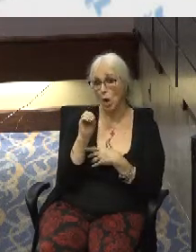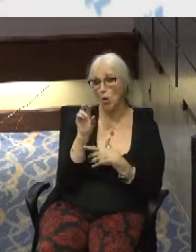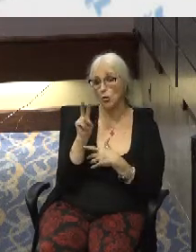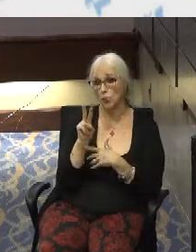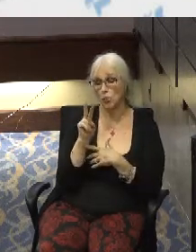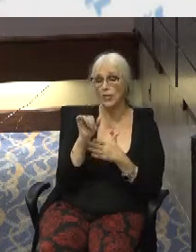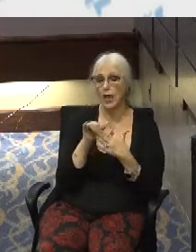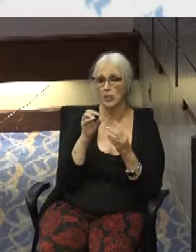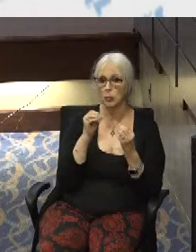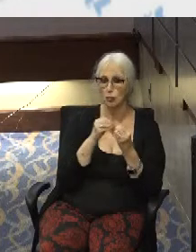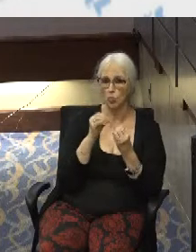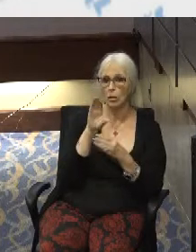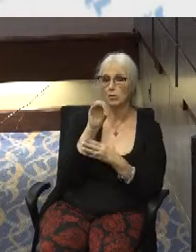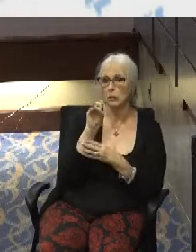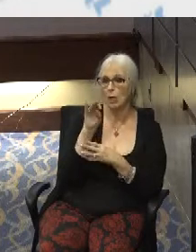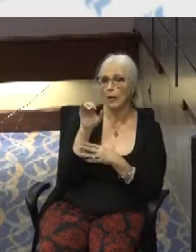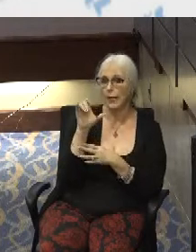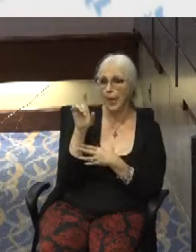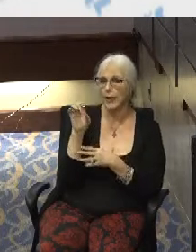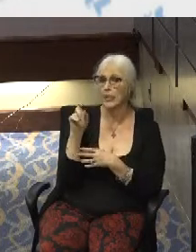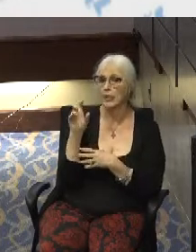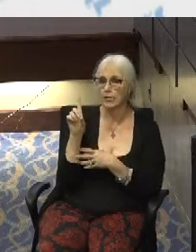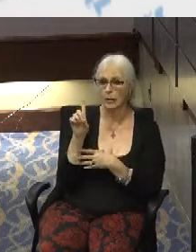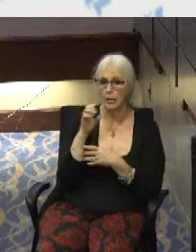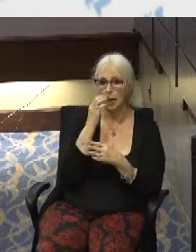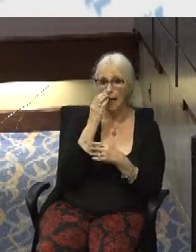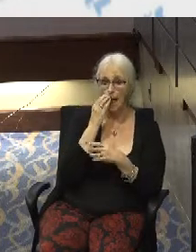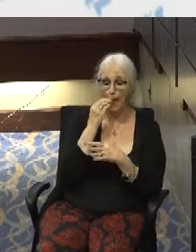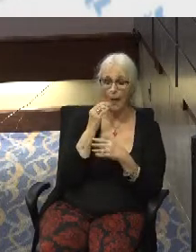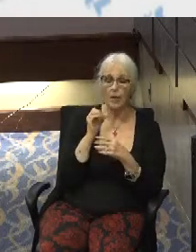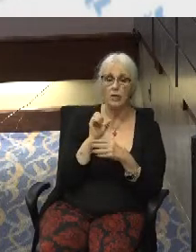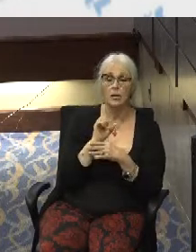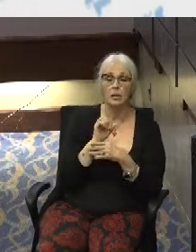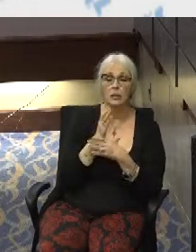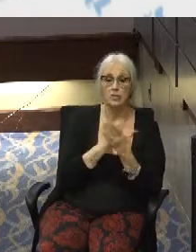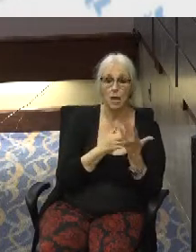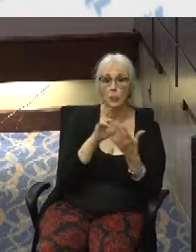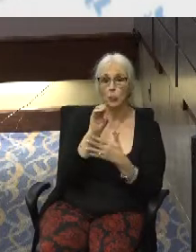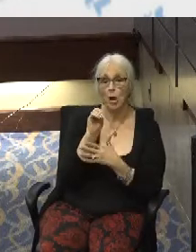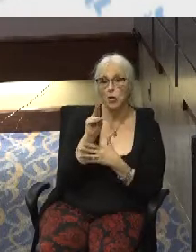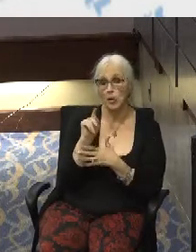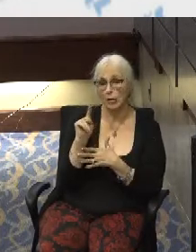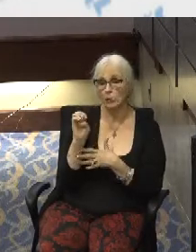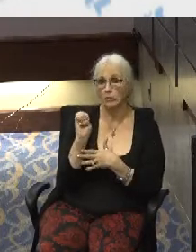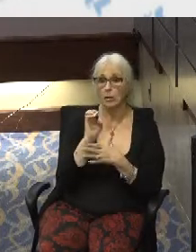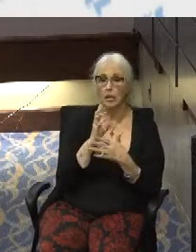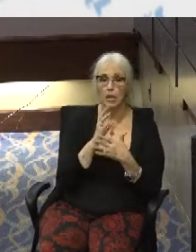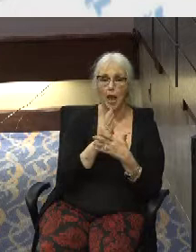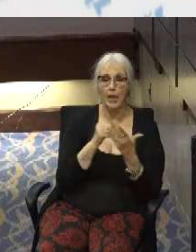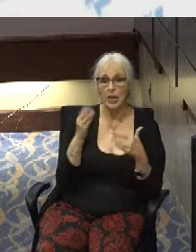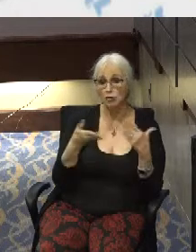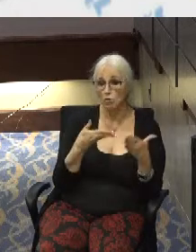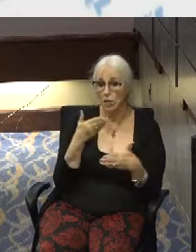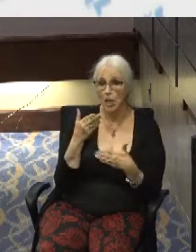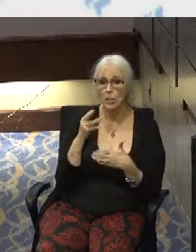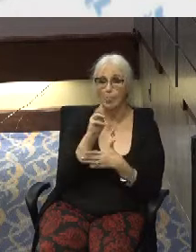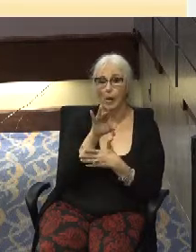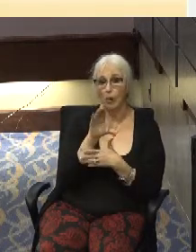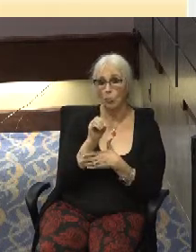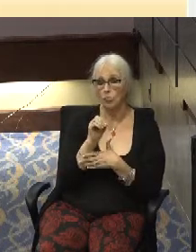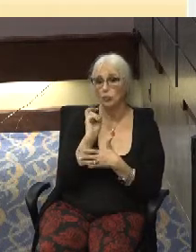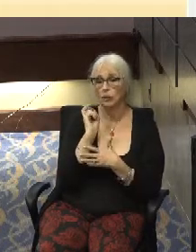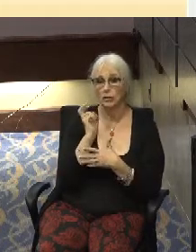more consolidated, concise system, consolidating some routes, rerouting some, and of course the introduction of the microtransit